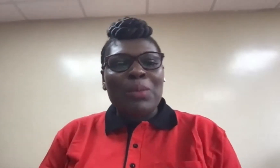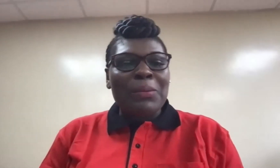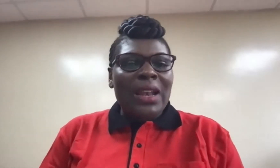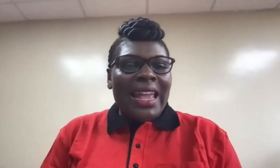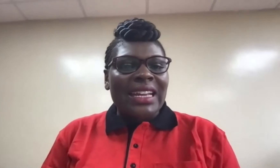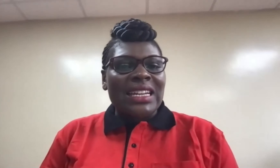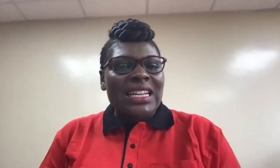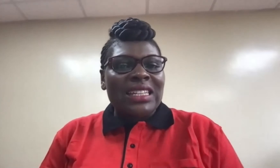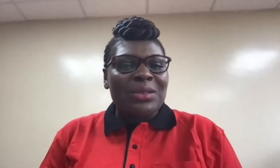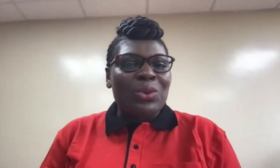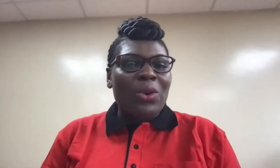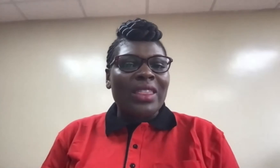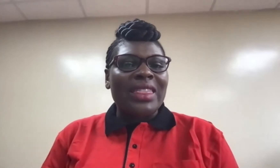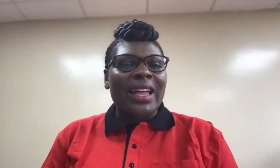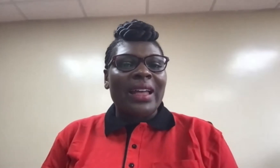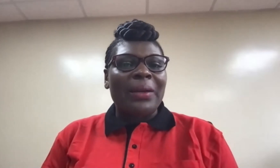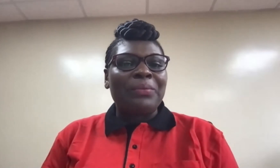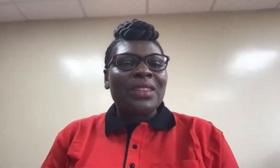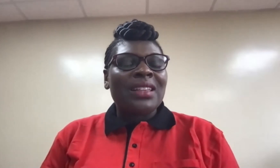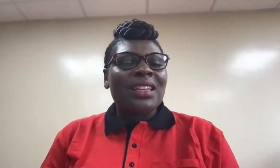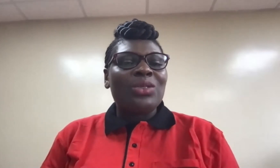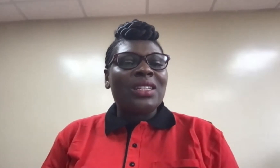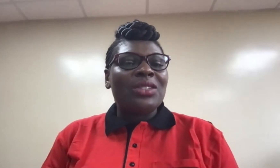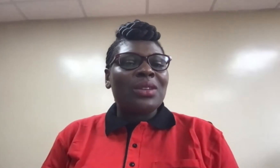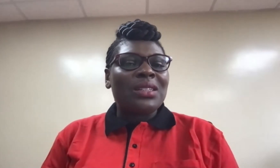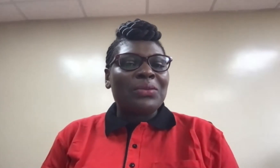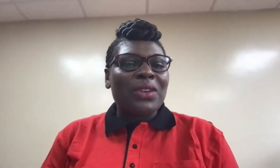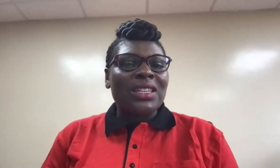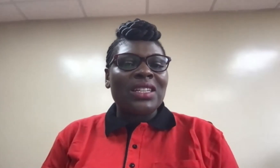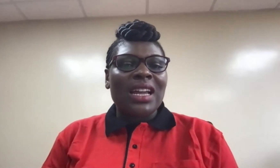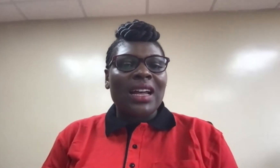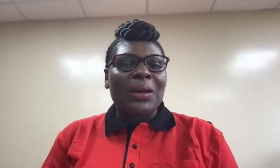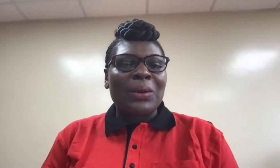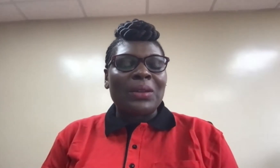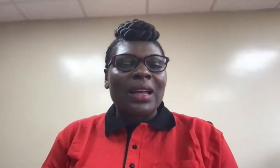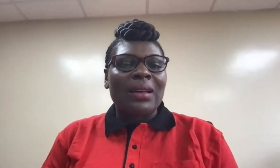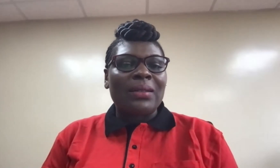for people like Renise, who won the 2020 French